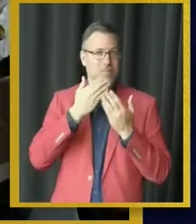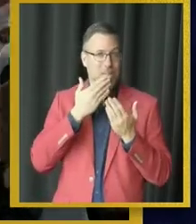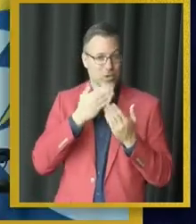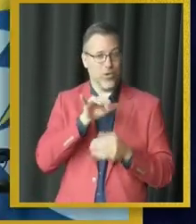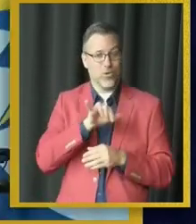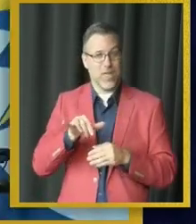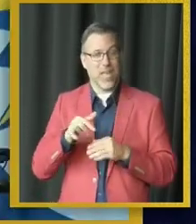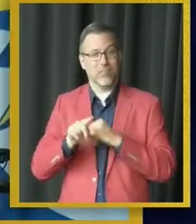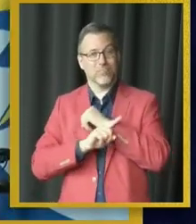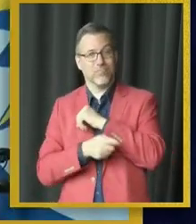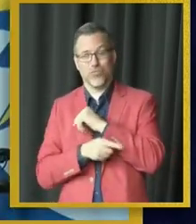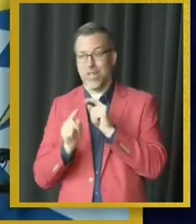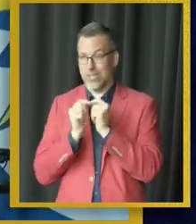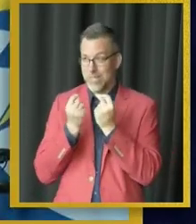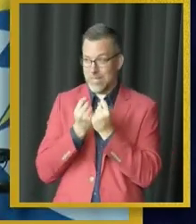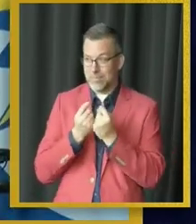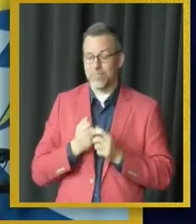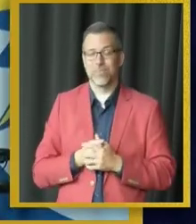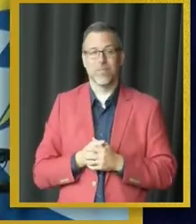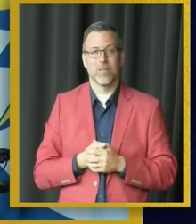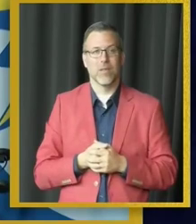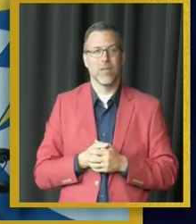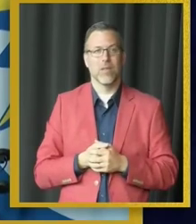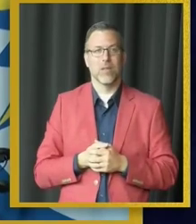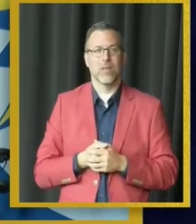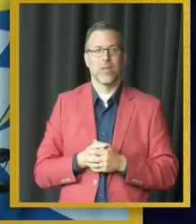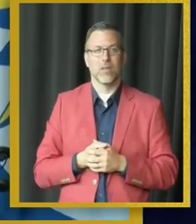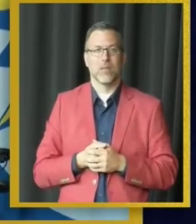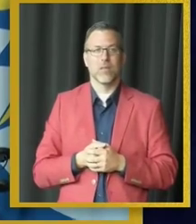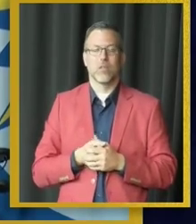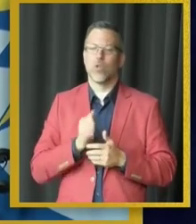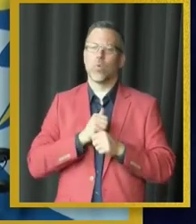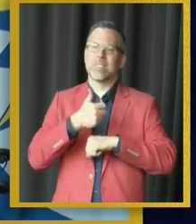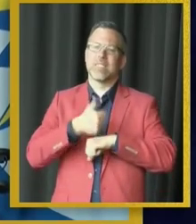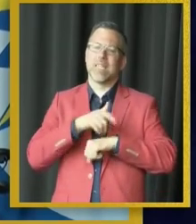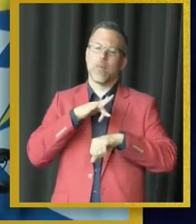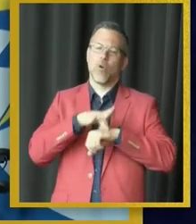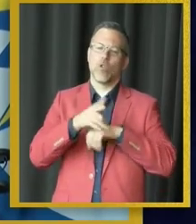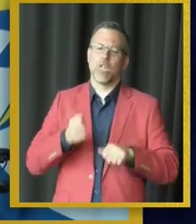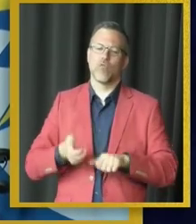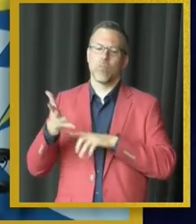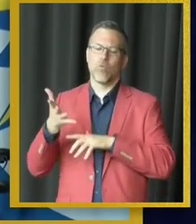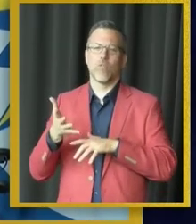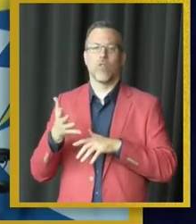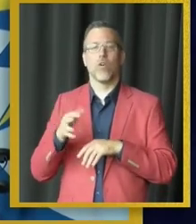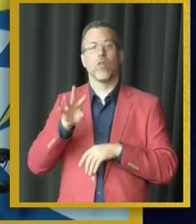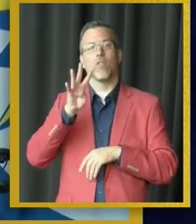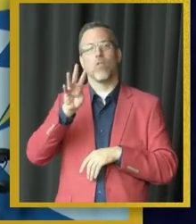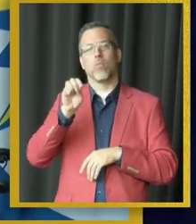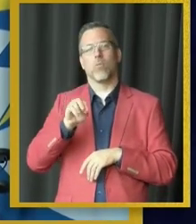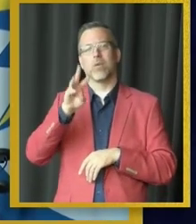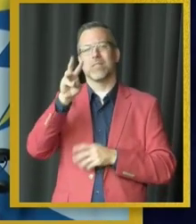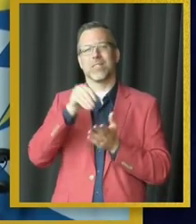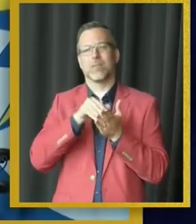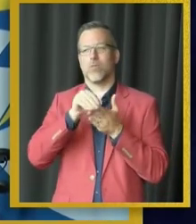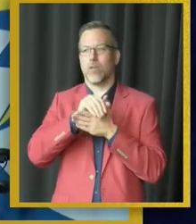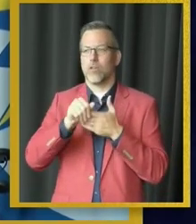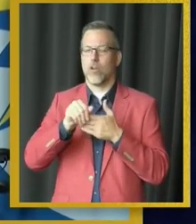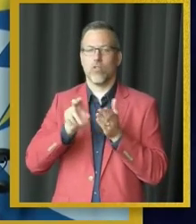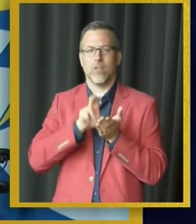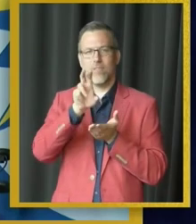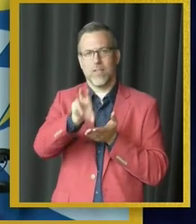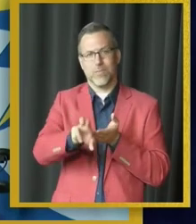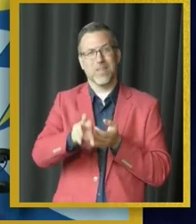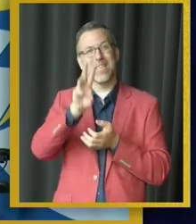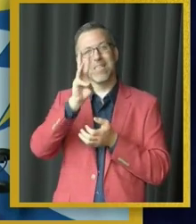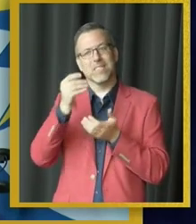work. And we're stepping up our litter removal efforts further, including $4.6 million investment and six